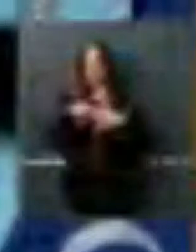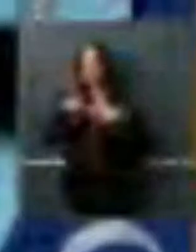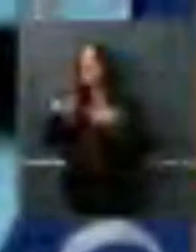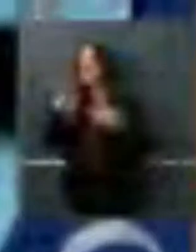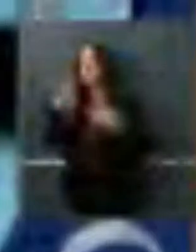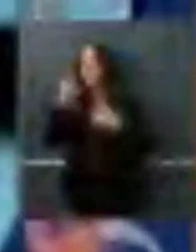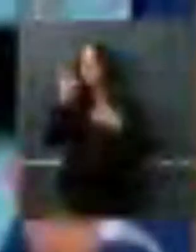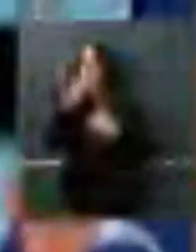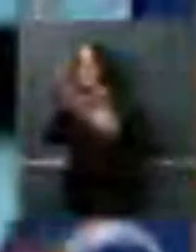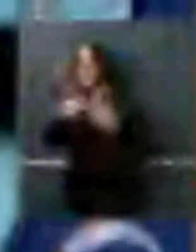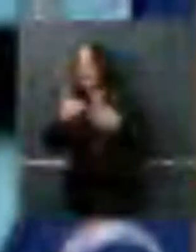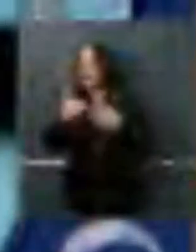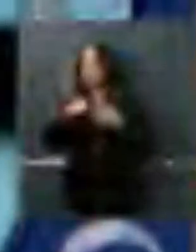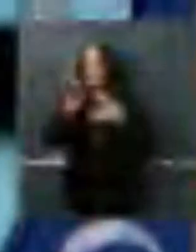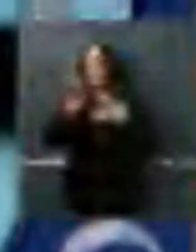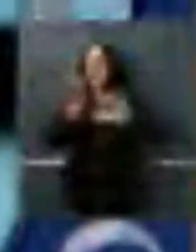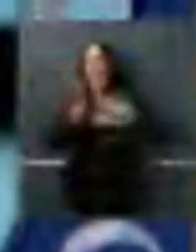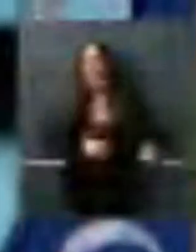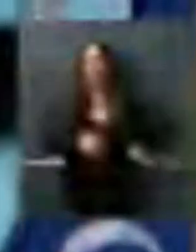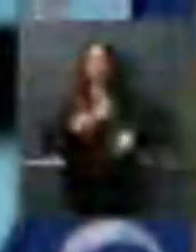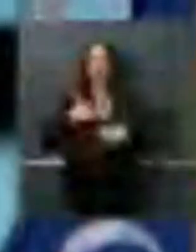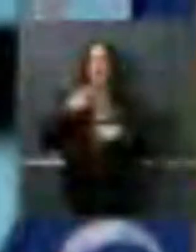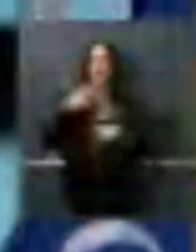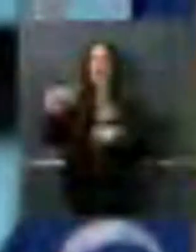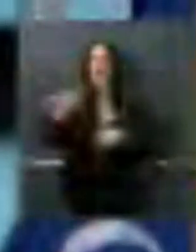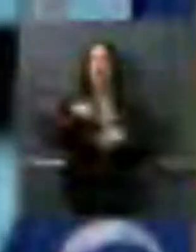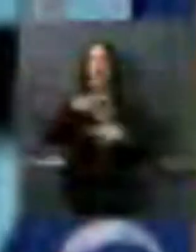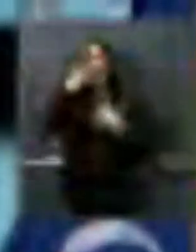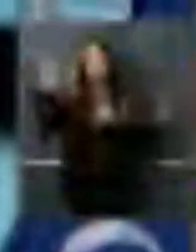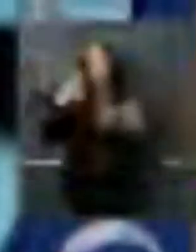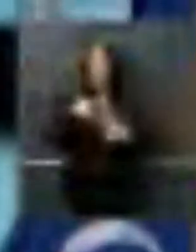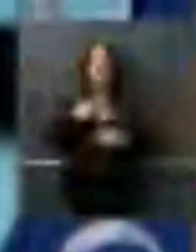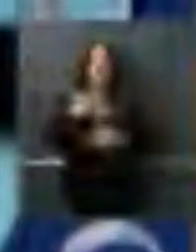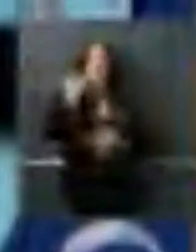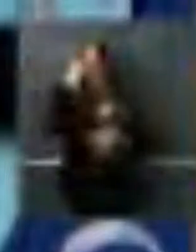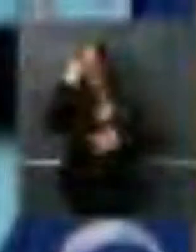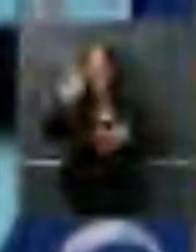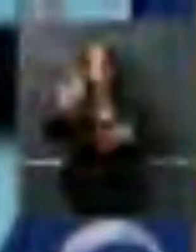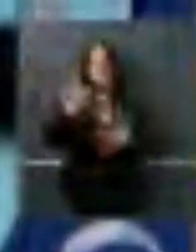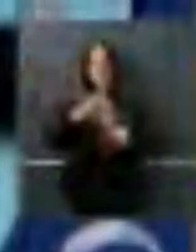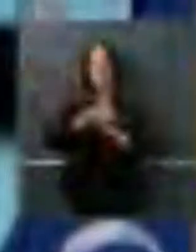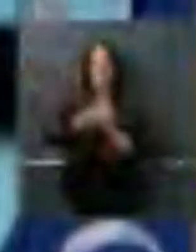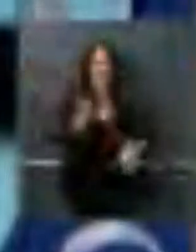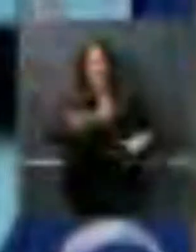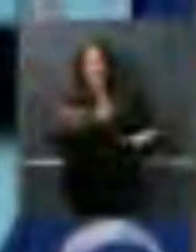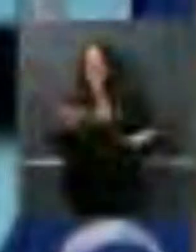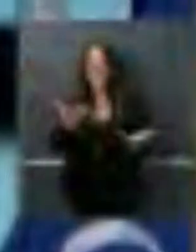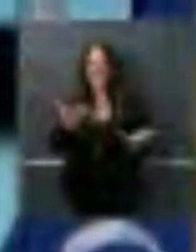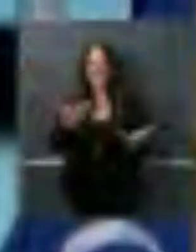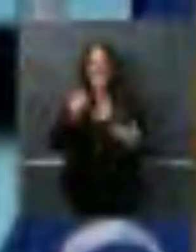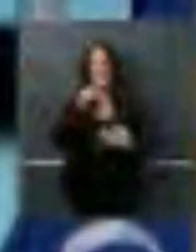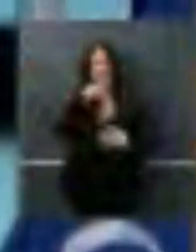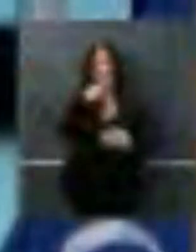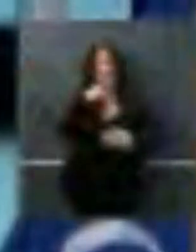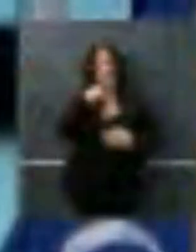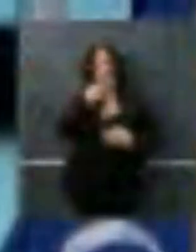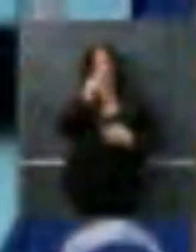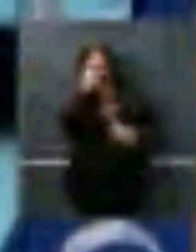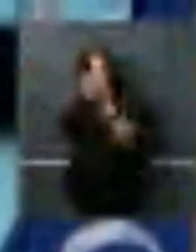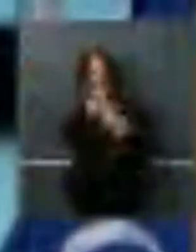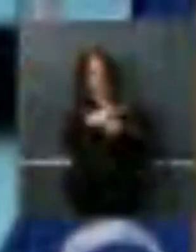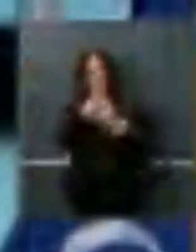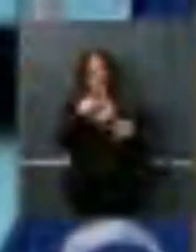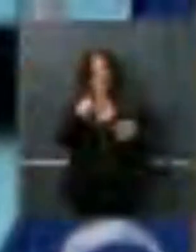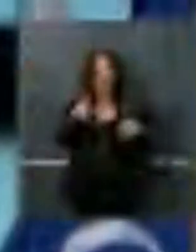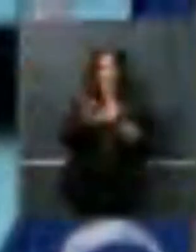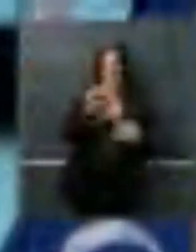sick. I just remind you, your individual actions impact others. And not only do I want to keep you healthy and safe, I want to keep others